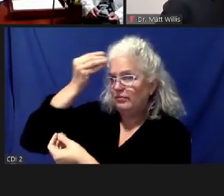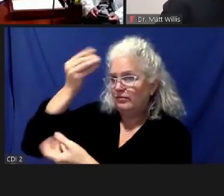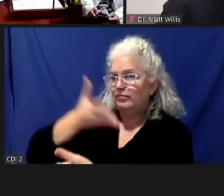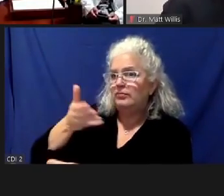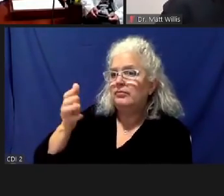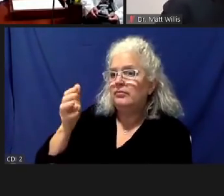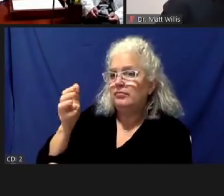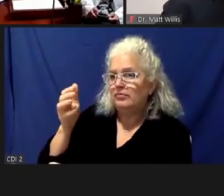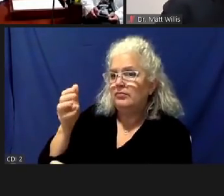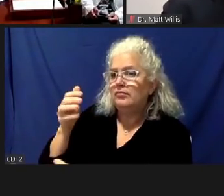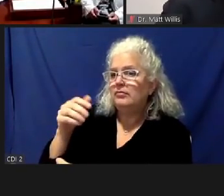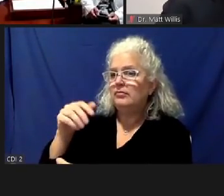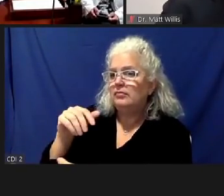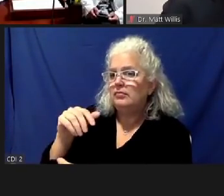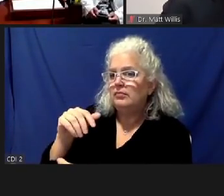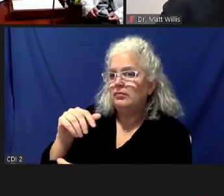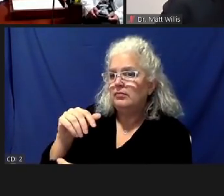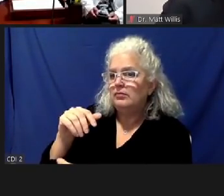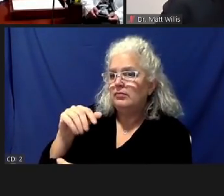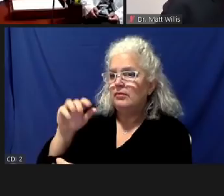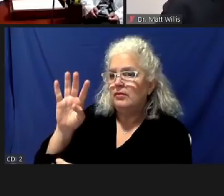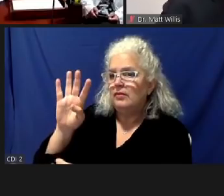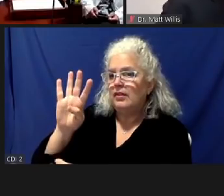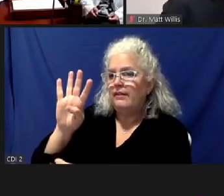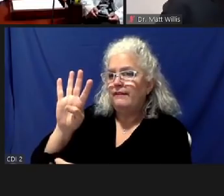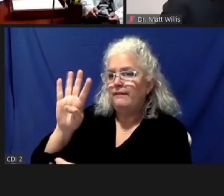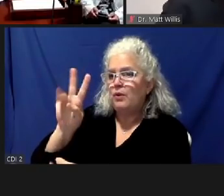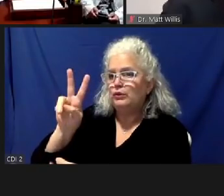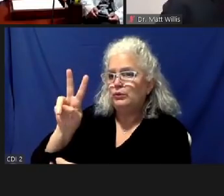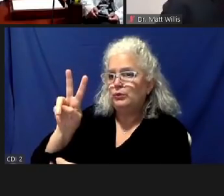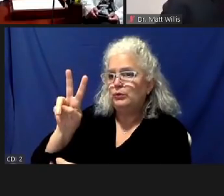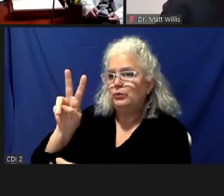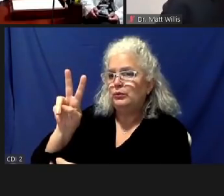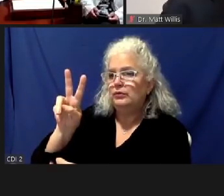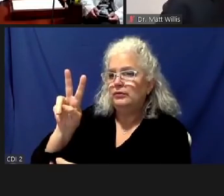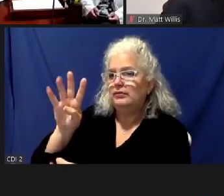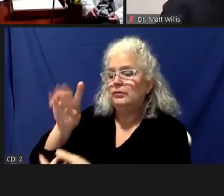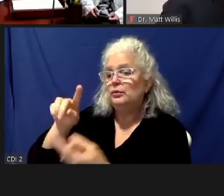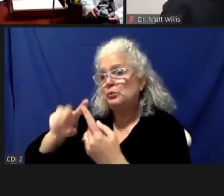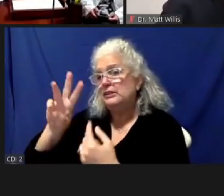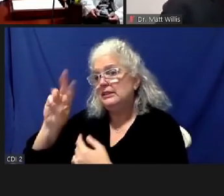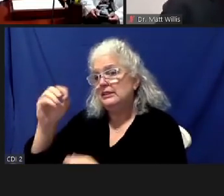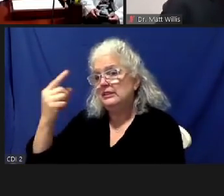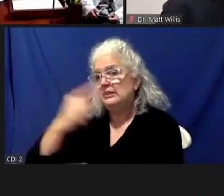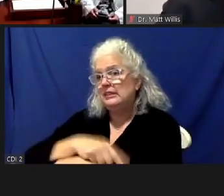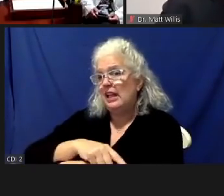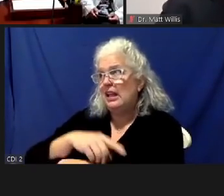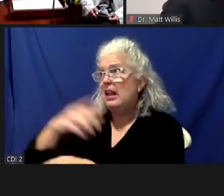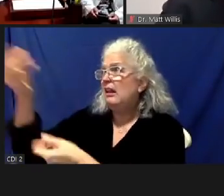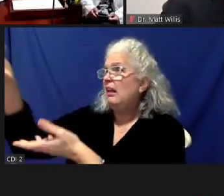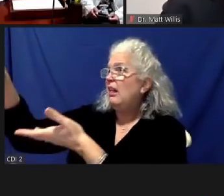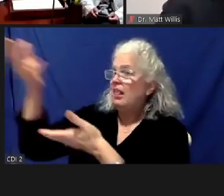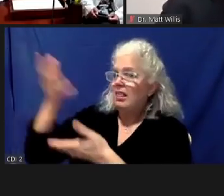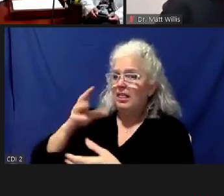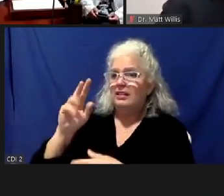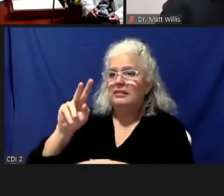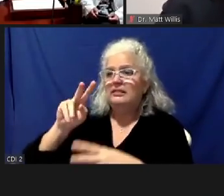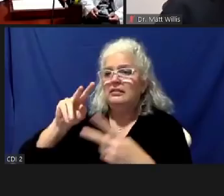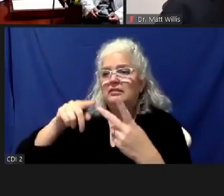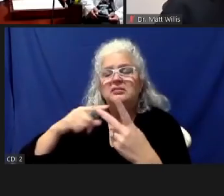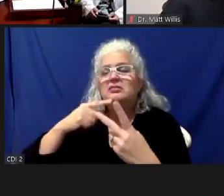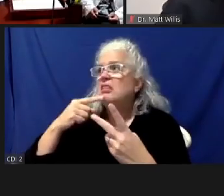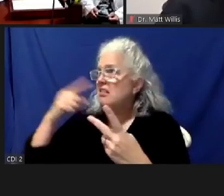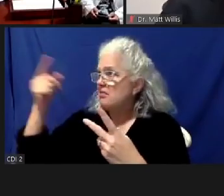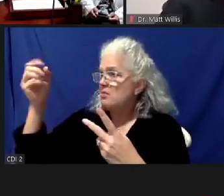shape. So a lot of these allocations, we're not necessarily sort of dividing up between first and